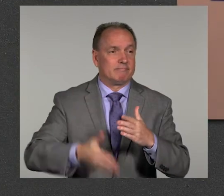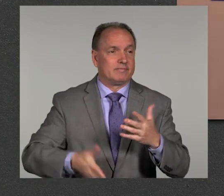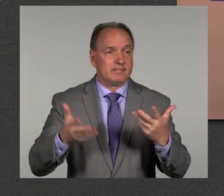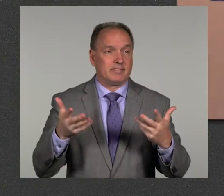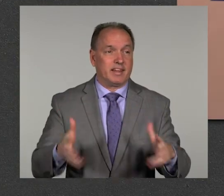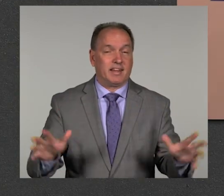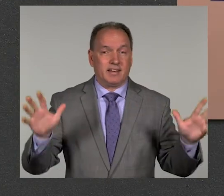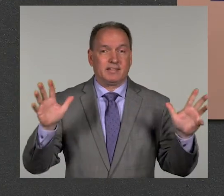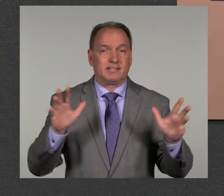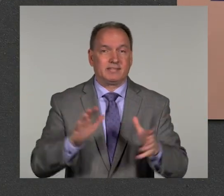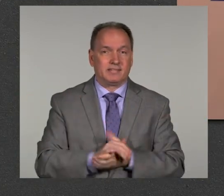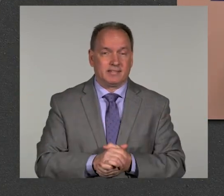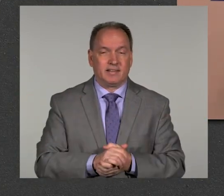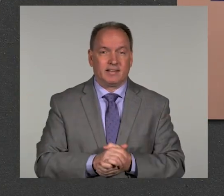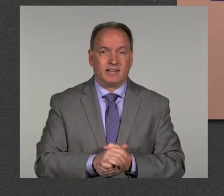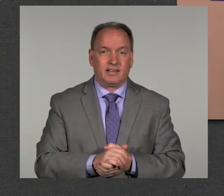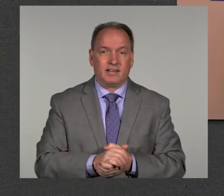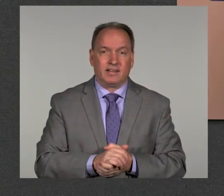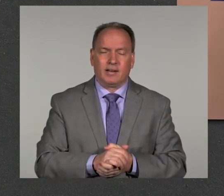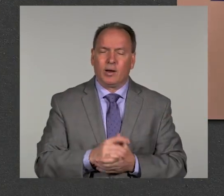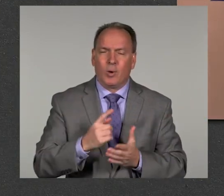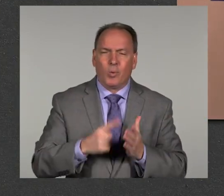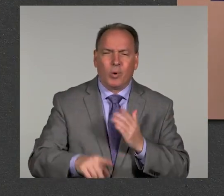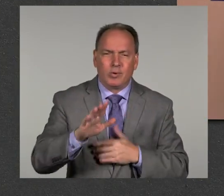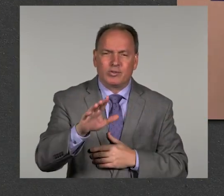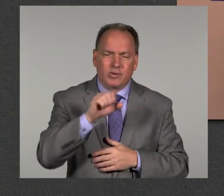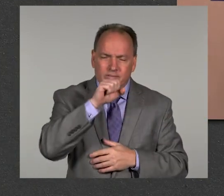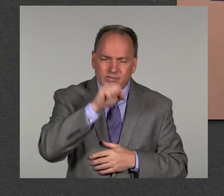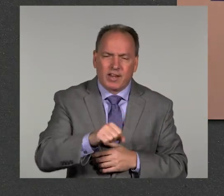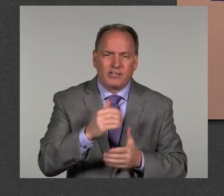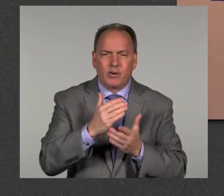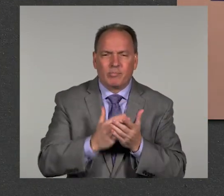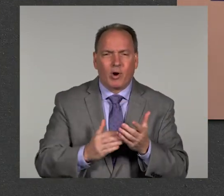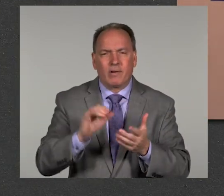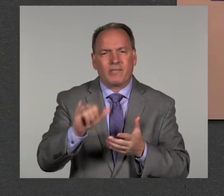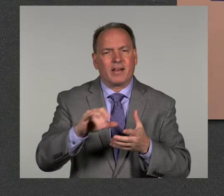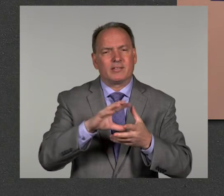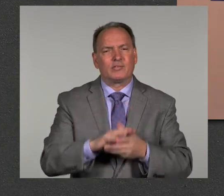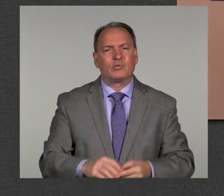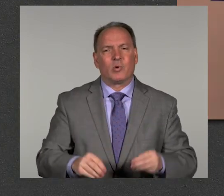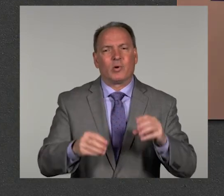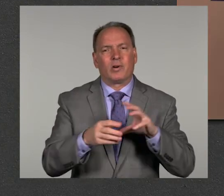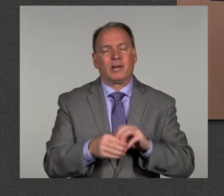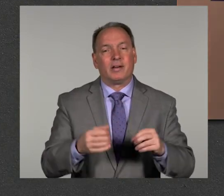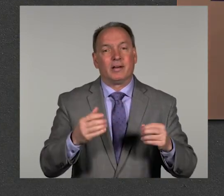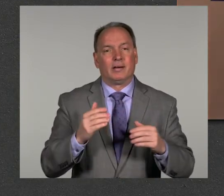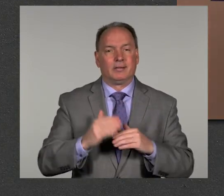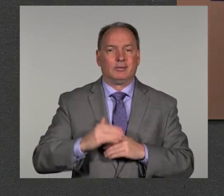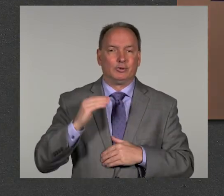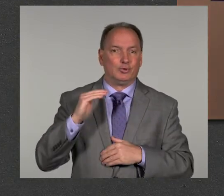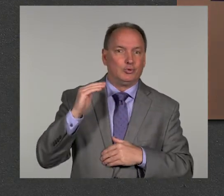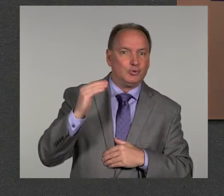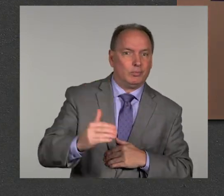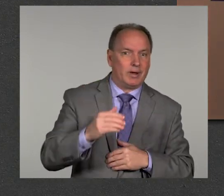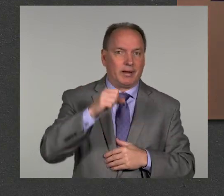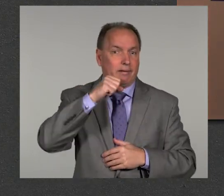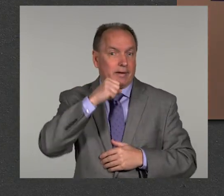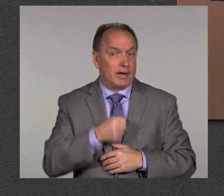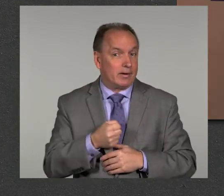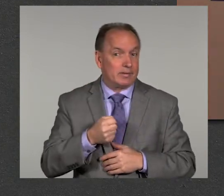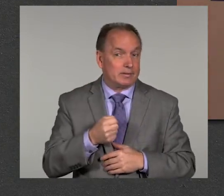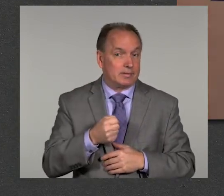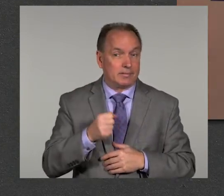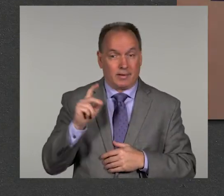The end. What was your favorite part about our story, Too Many